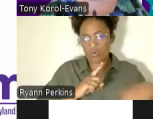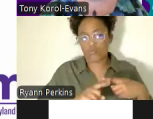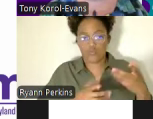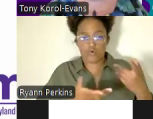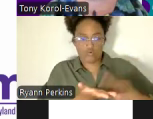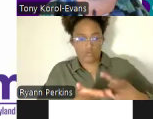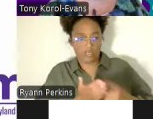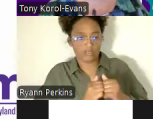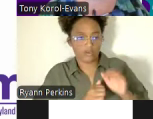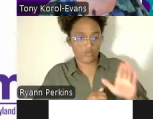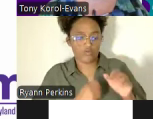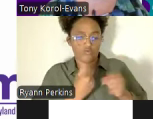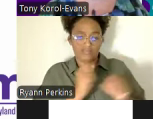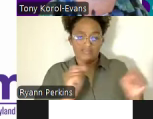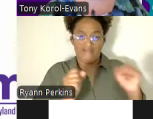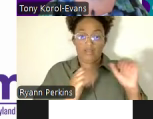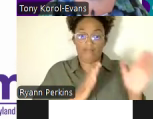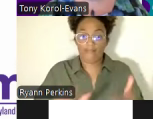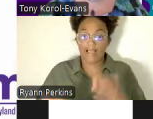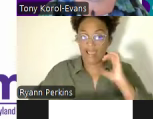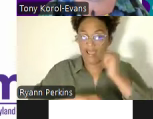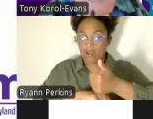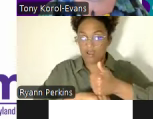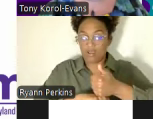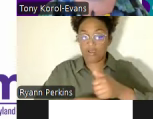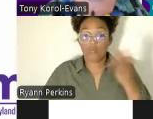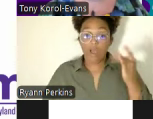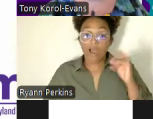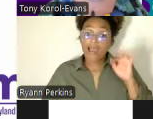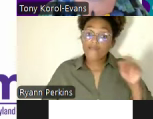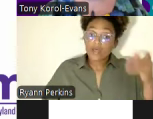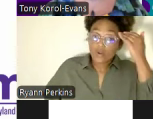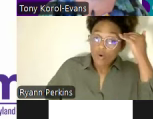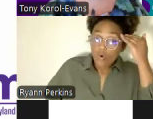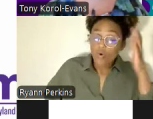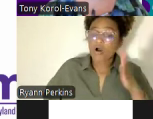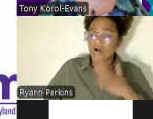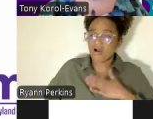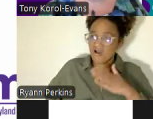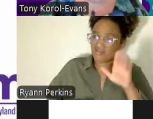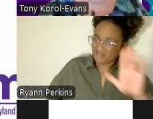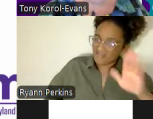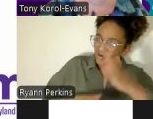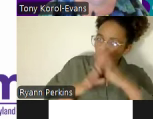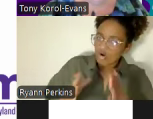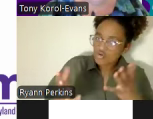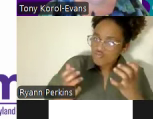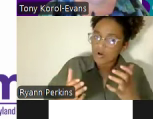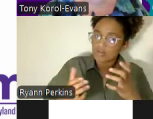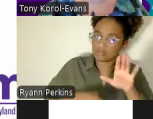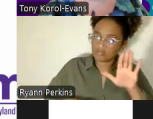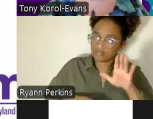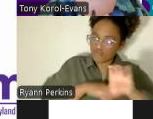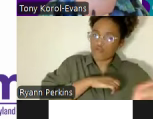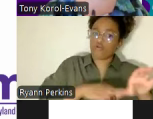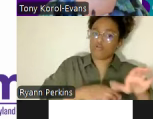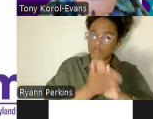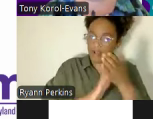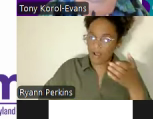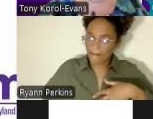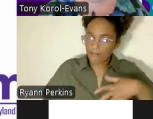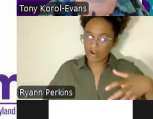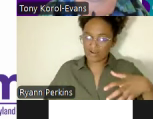safety planning, because if they know that their partner wants to get them pregnant, and they know that they don't want to get pregnant, but they